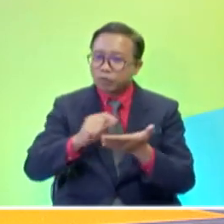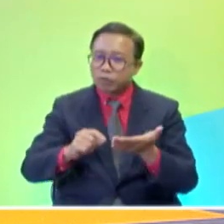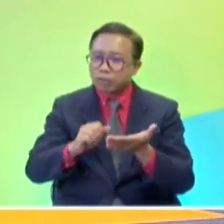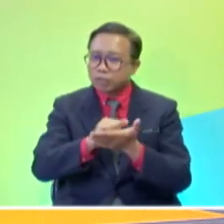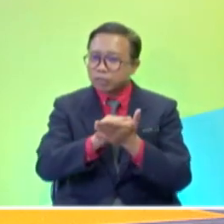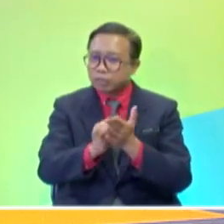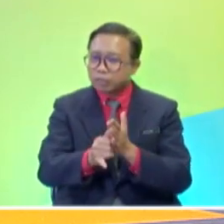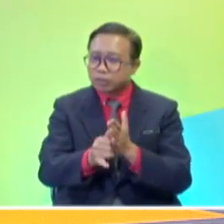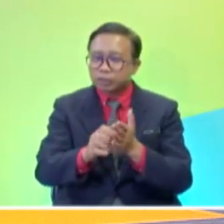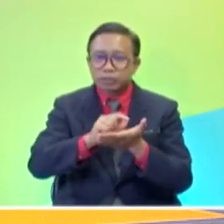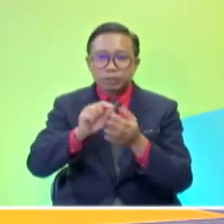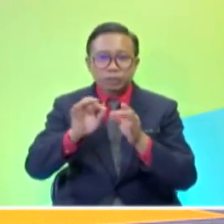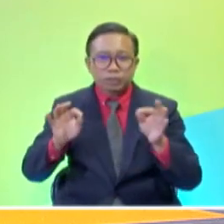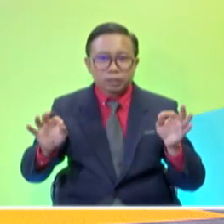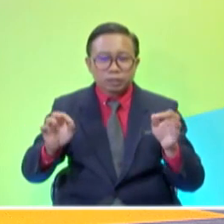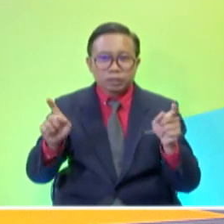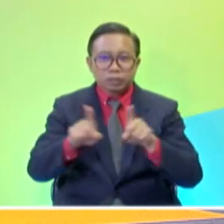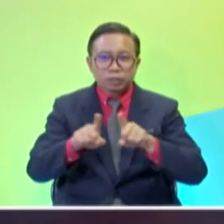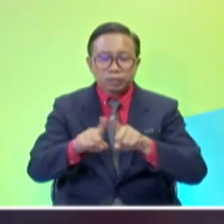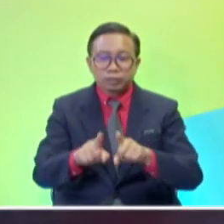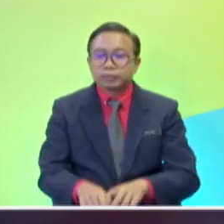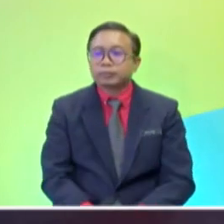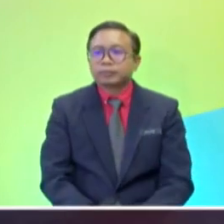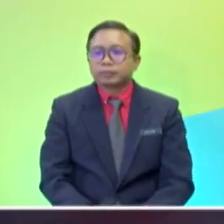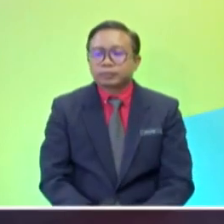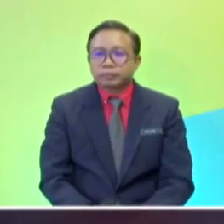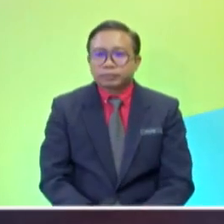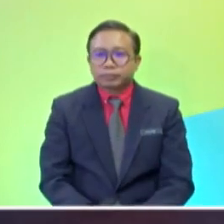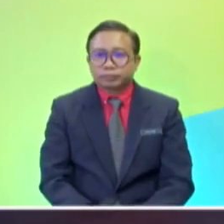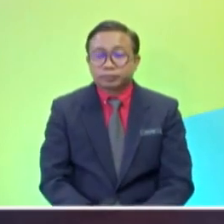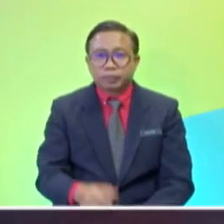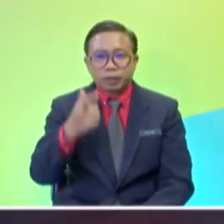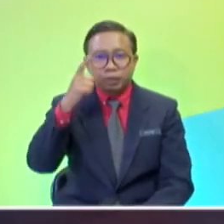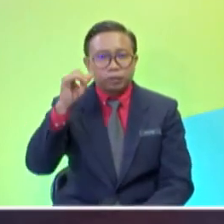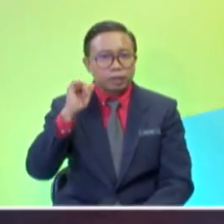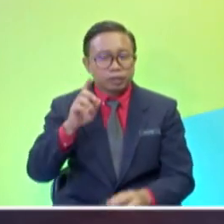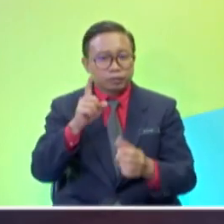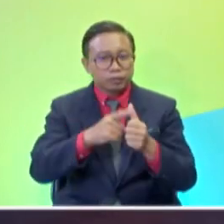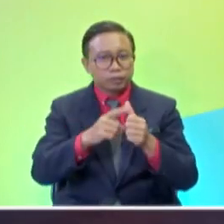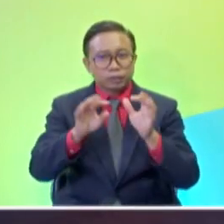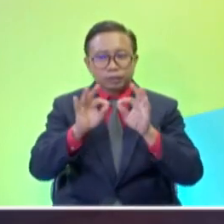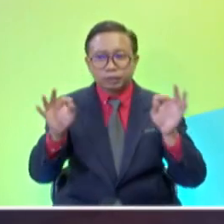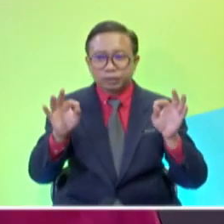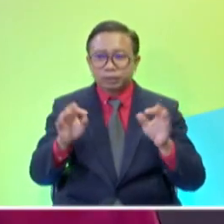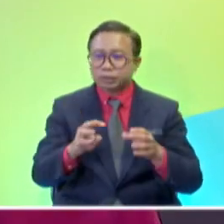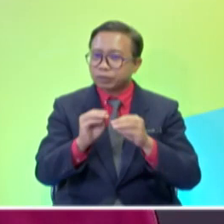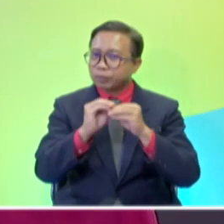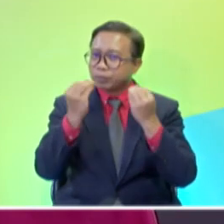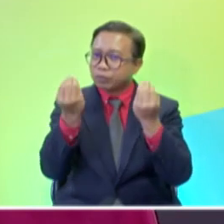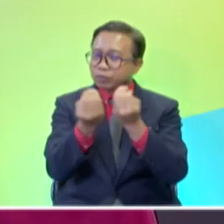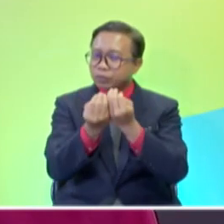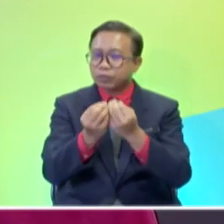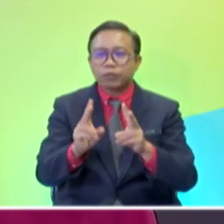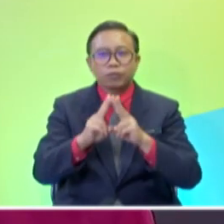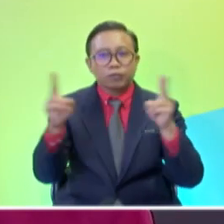sentence. We'll rewrite the sentence together. Okay. All right, Ms. Ima? Look at the first sentence. The museum wasn't